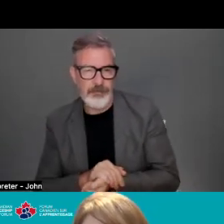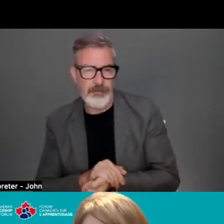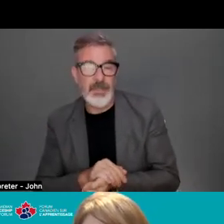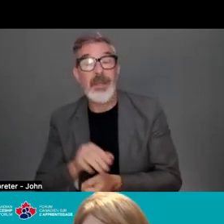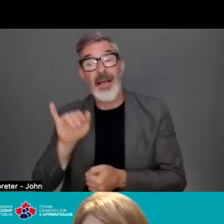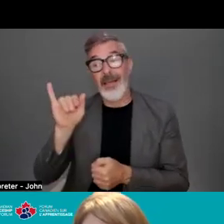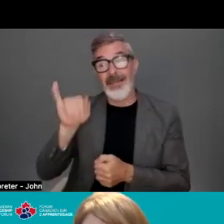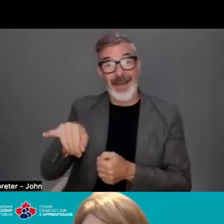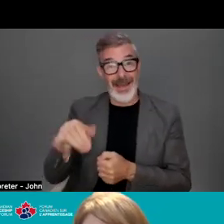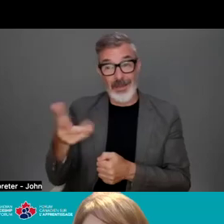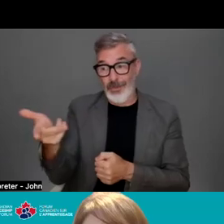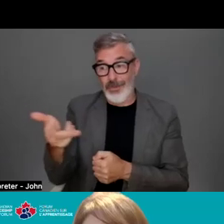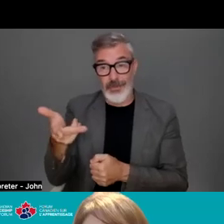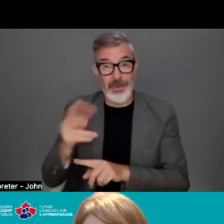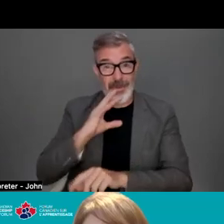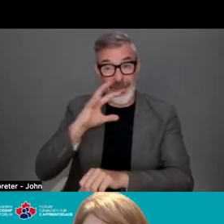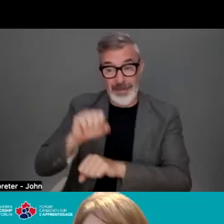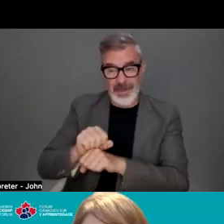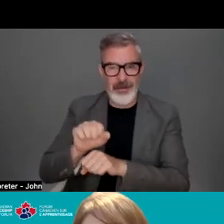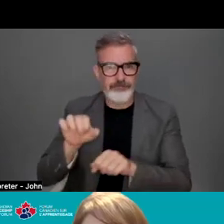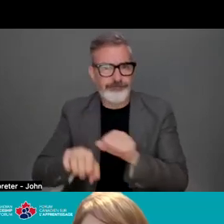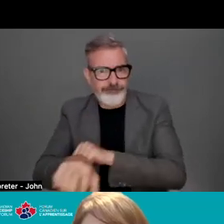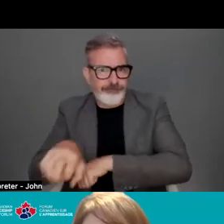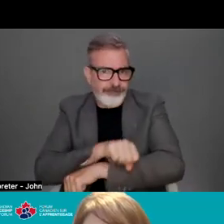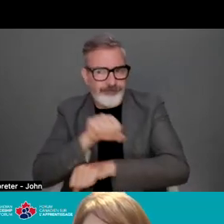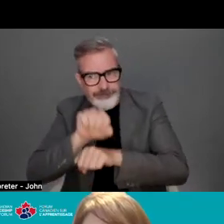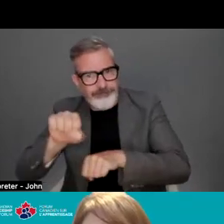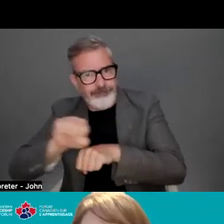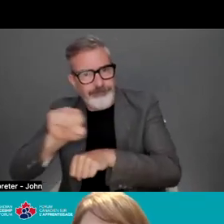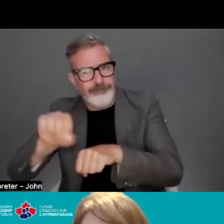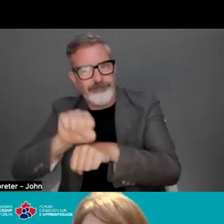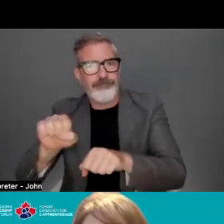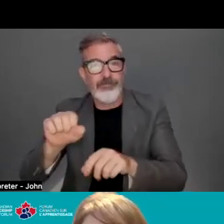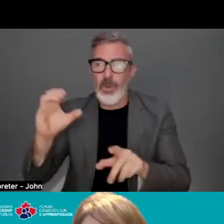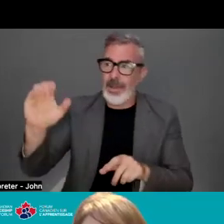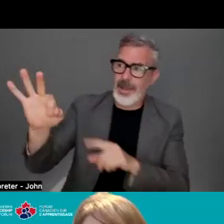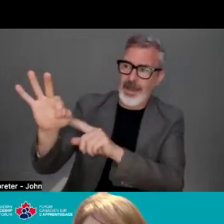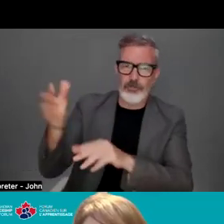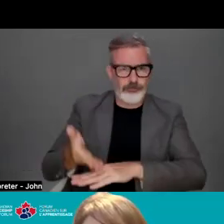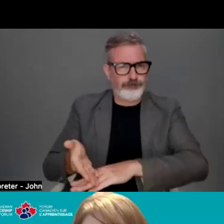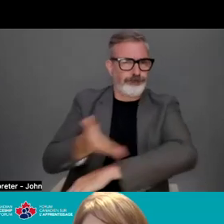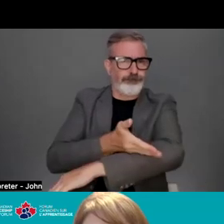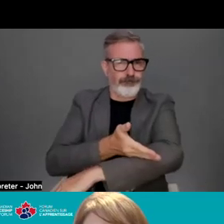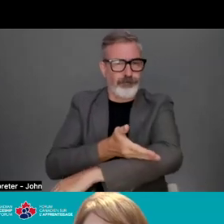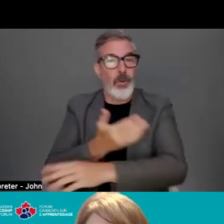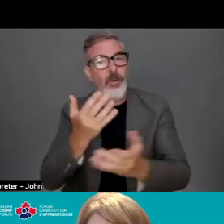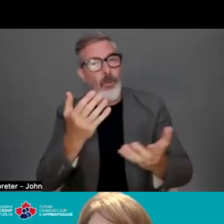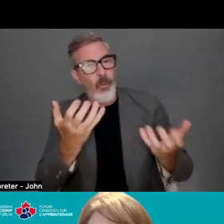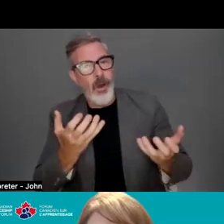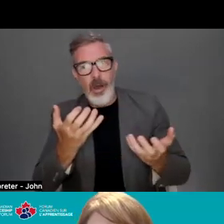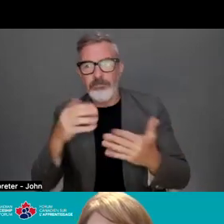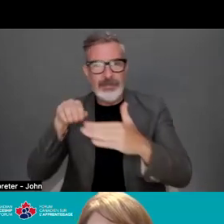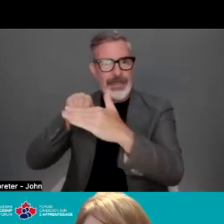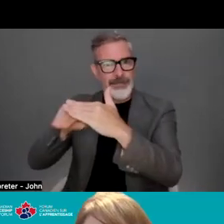more inclusive to persons with disabilities. So the research project is